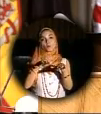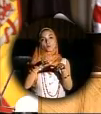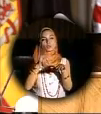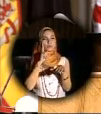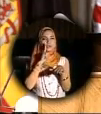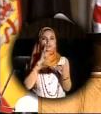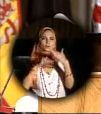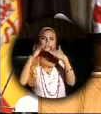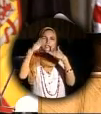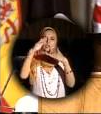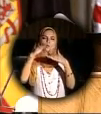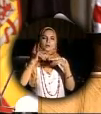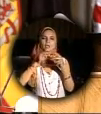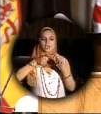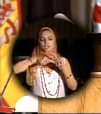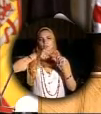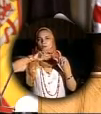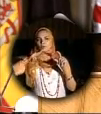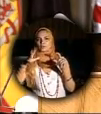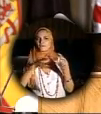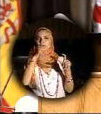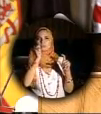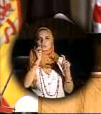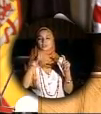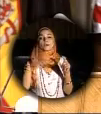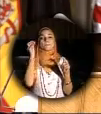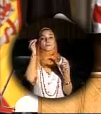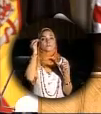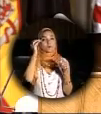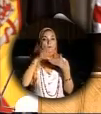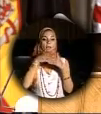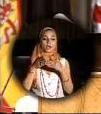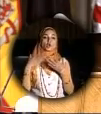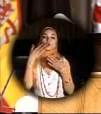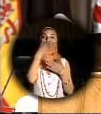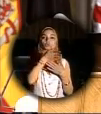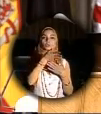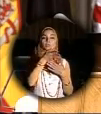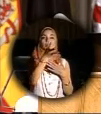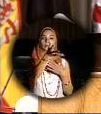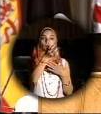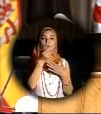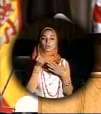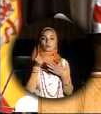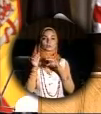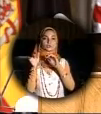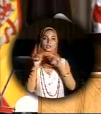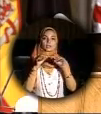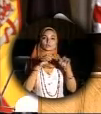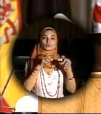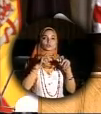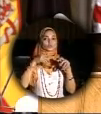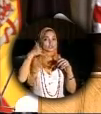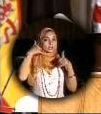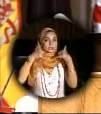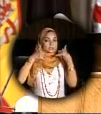of accessibility, just a few words about that. To who accessibility? So accessibility has to be granted